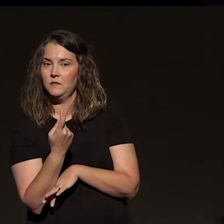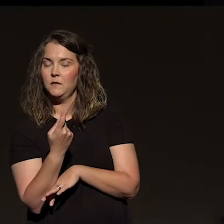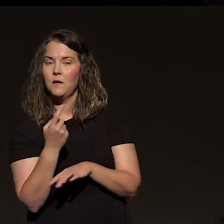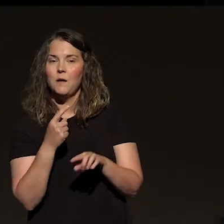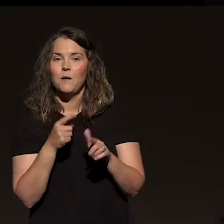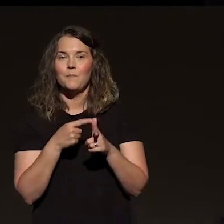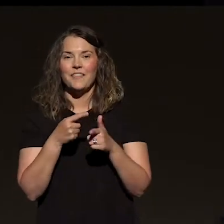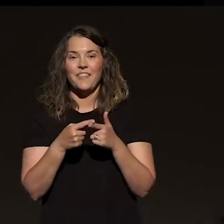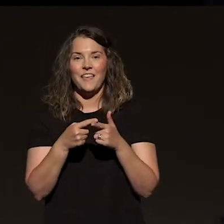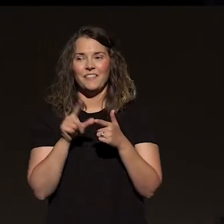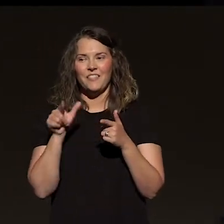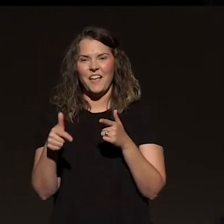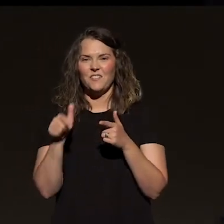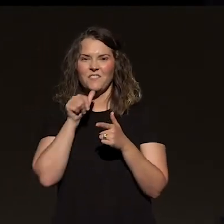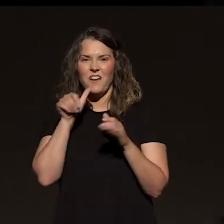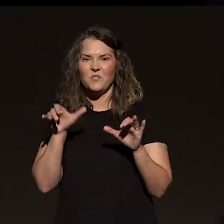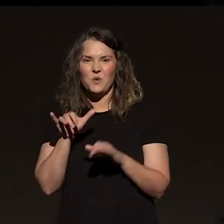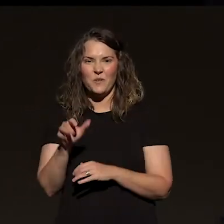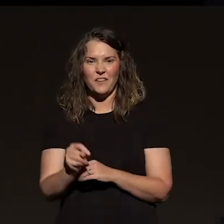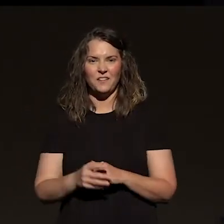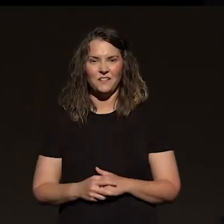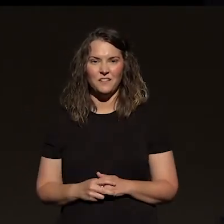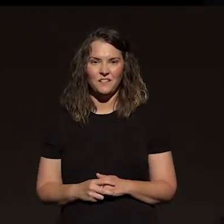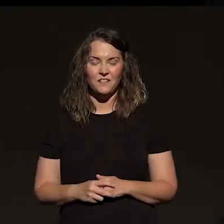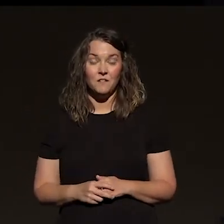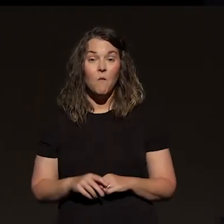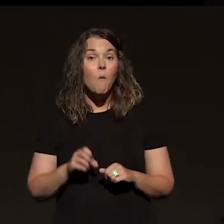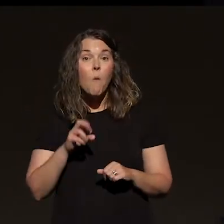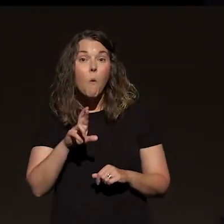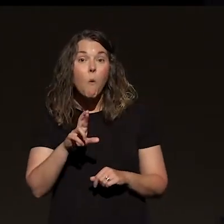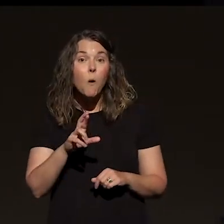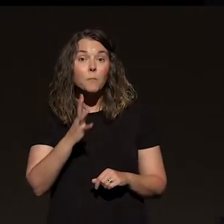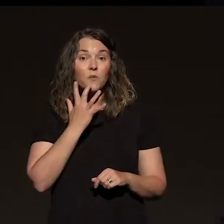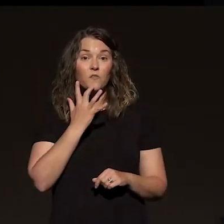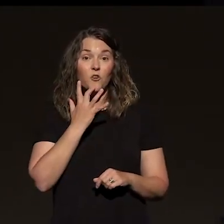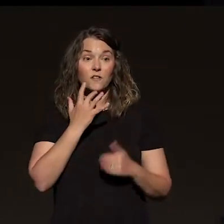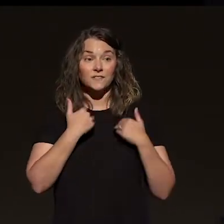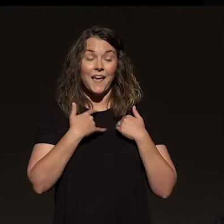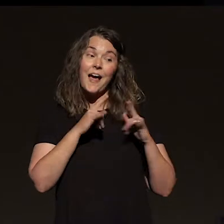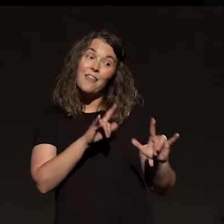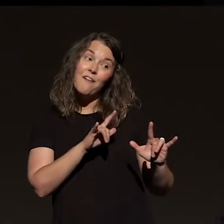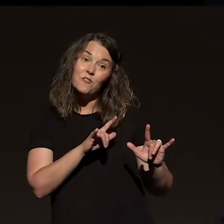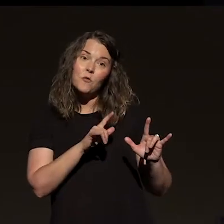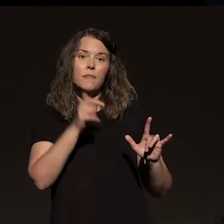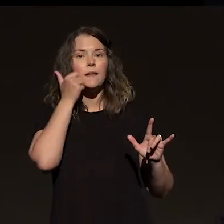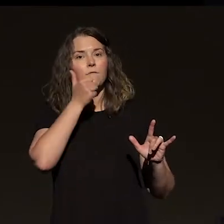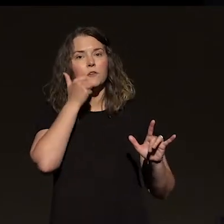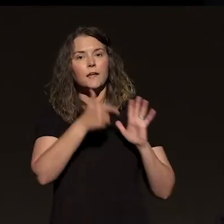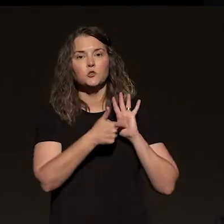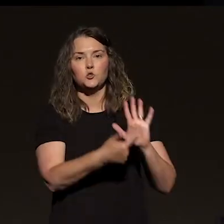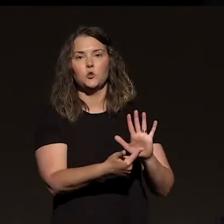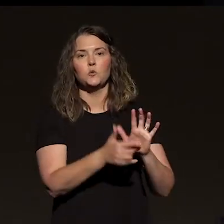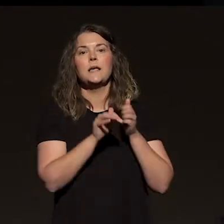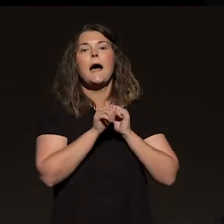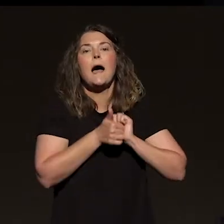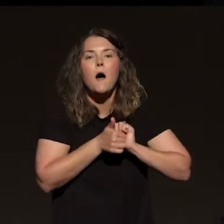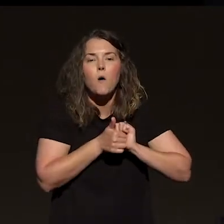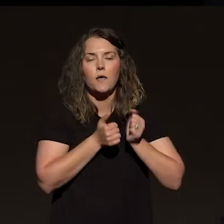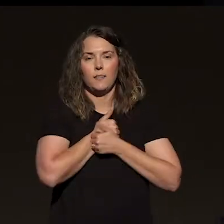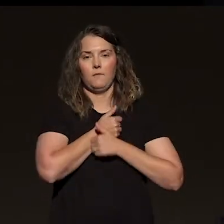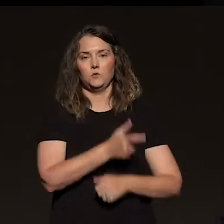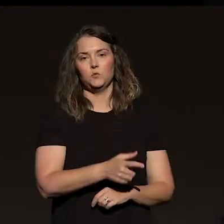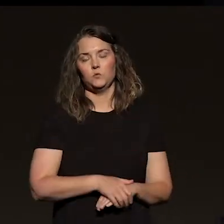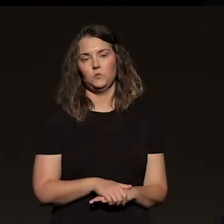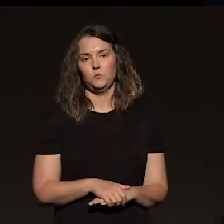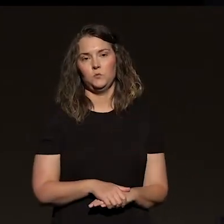not do it, or would you rather have somebody say, hey, I love you, and then I demonstrate it every day. Say, hey man, I'm going to help